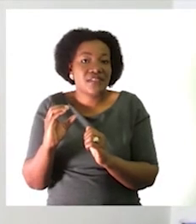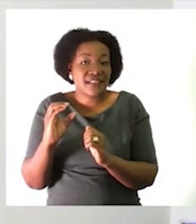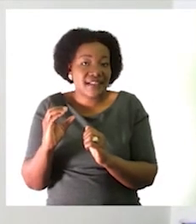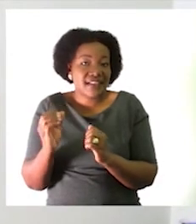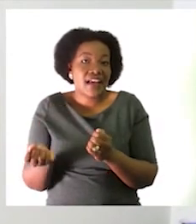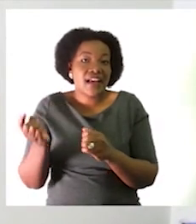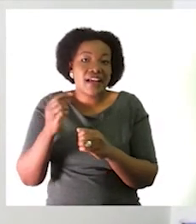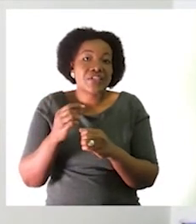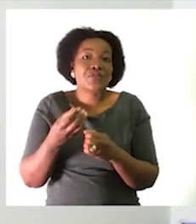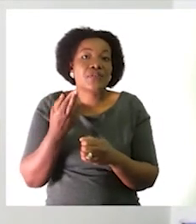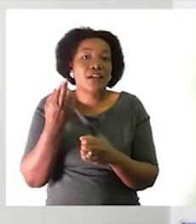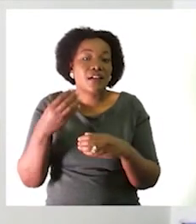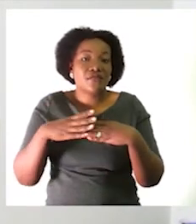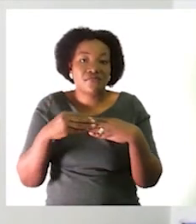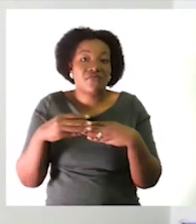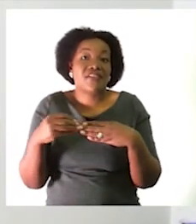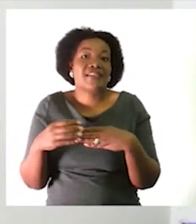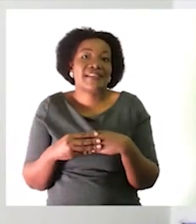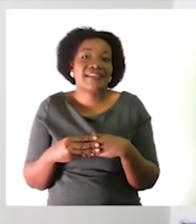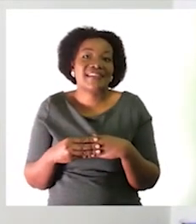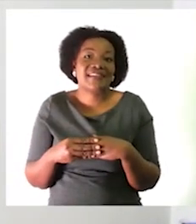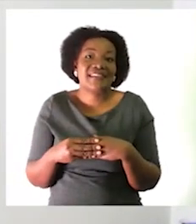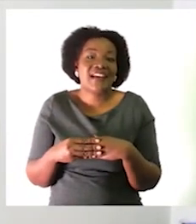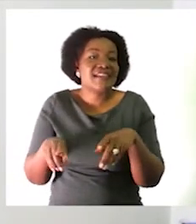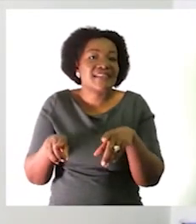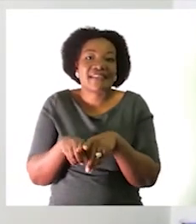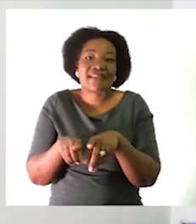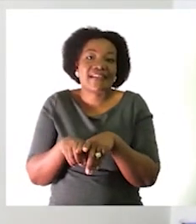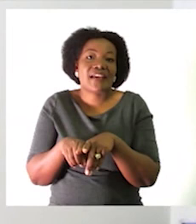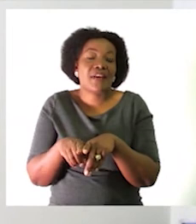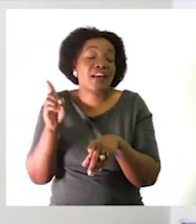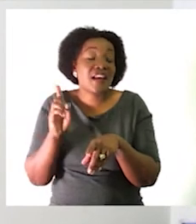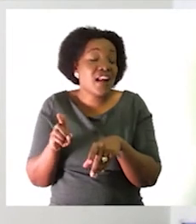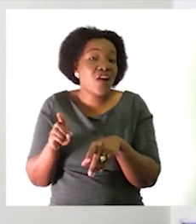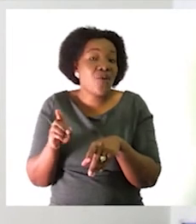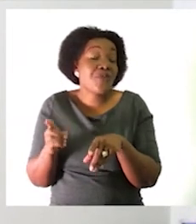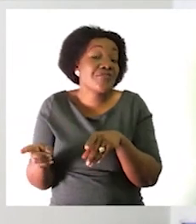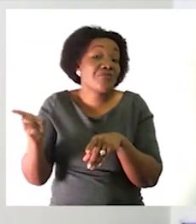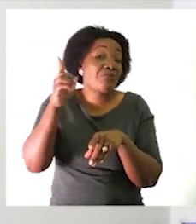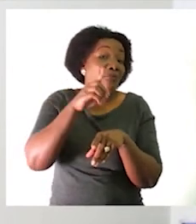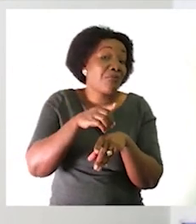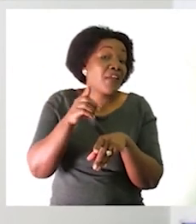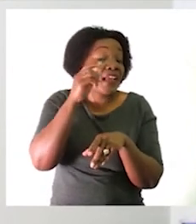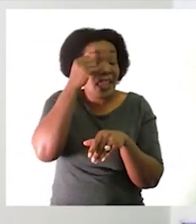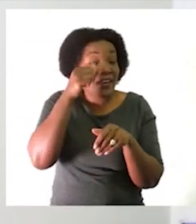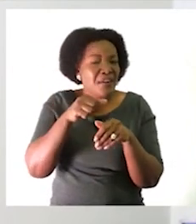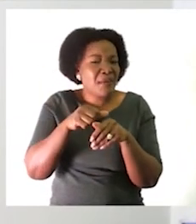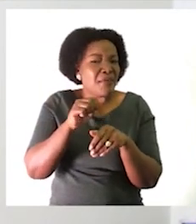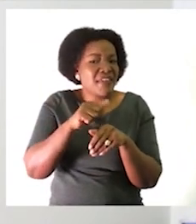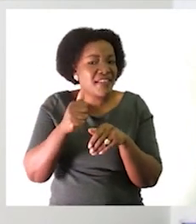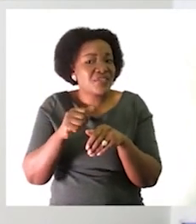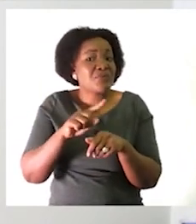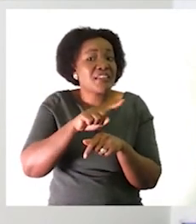Very nice also. Just like we did with the dollars, we also just reverse back. We jump 2